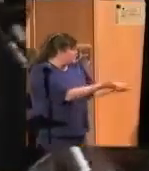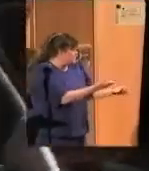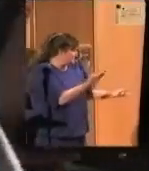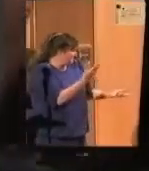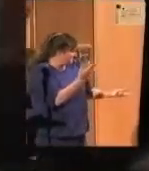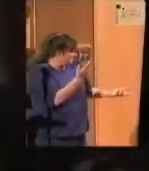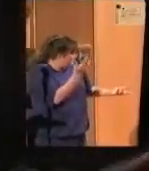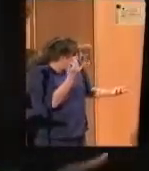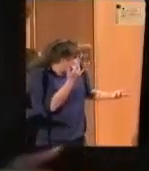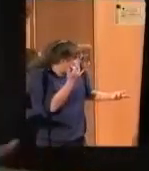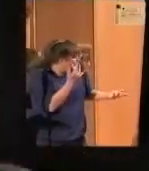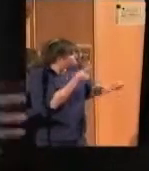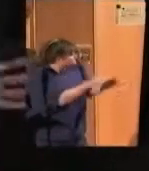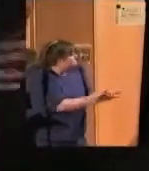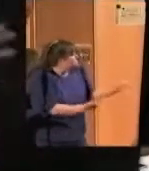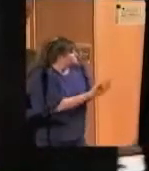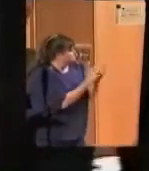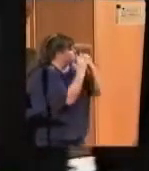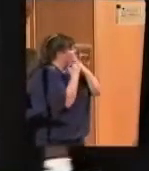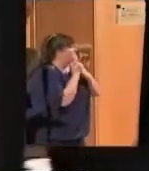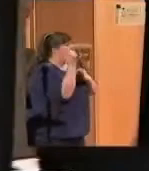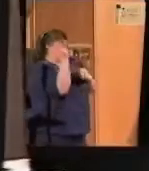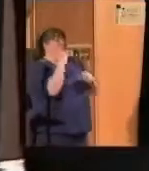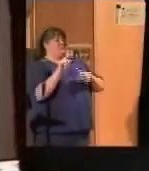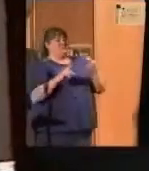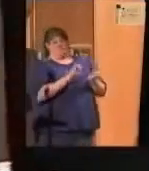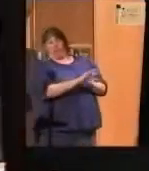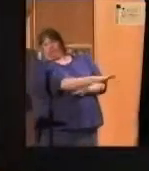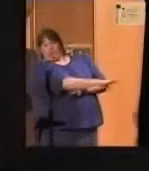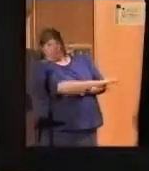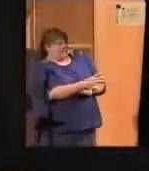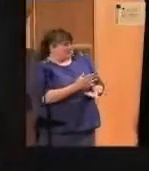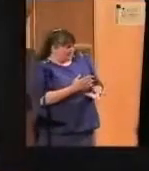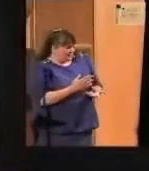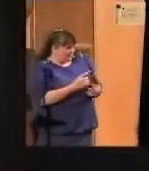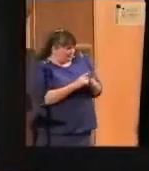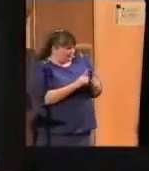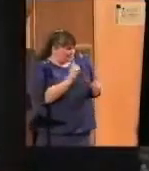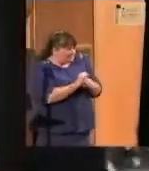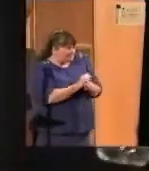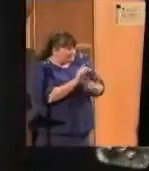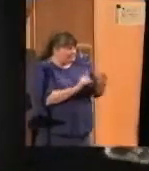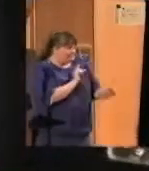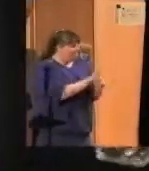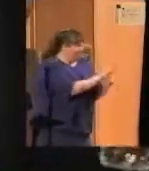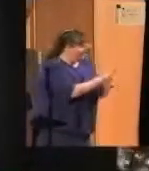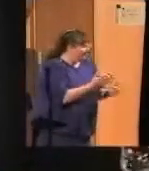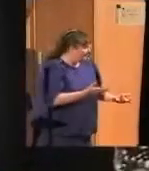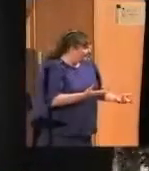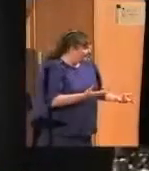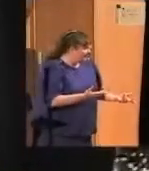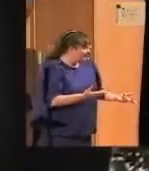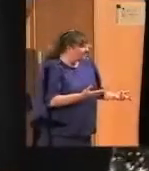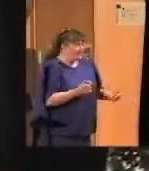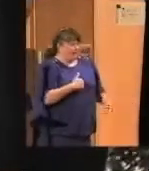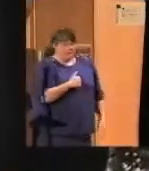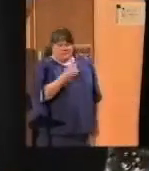that, Kathy? Huh? If you're so unlovable, why is that? Hire me.